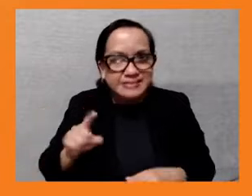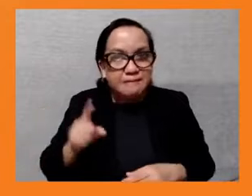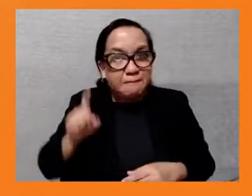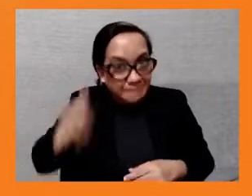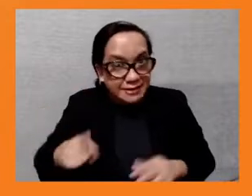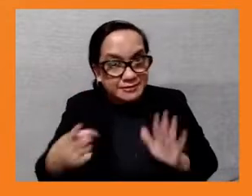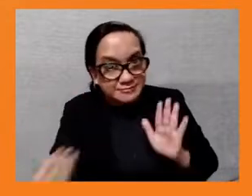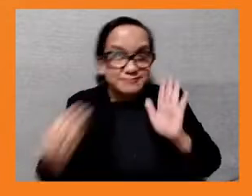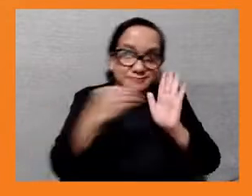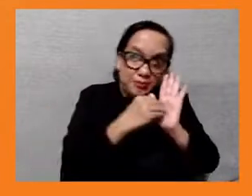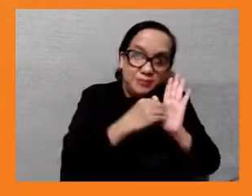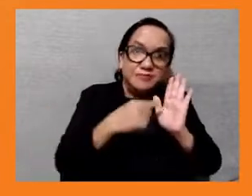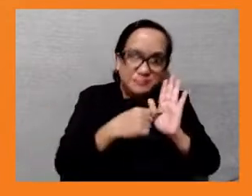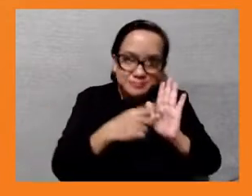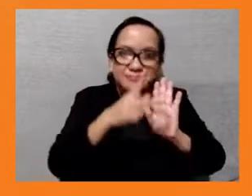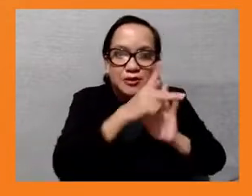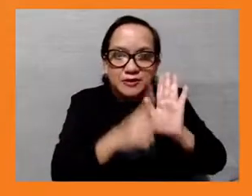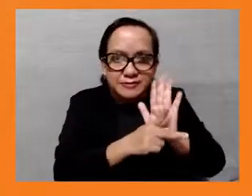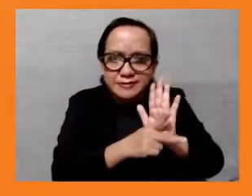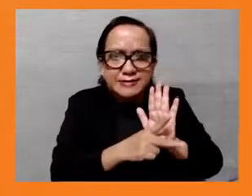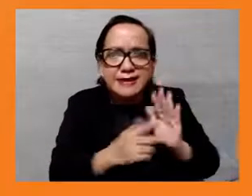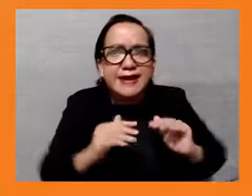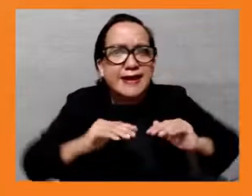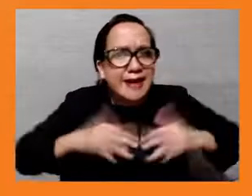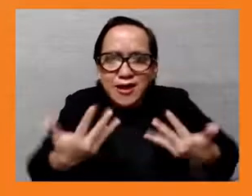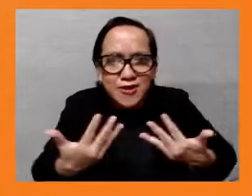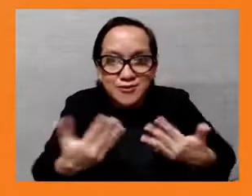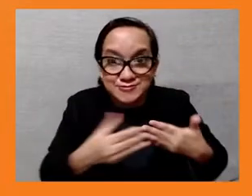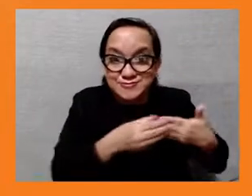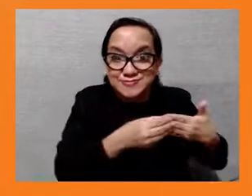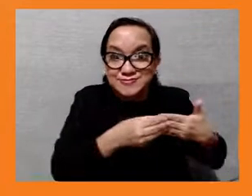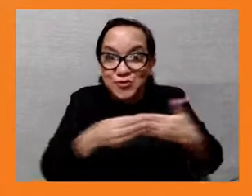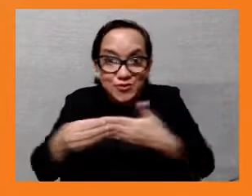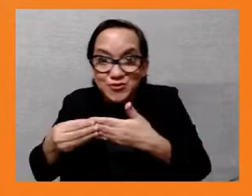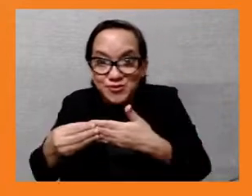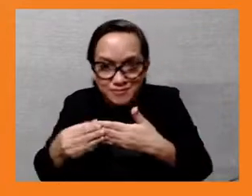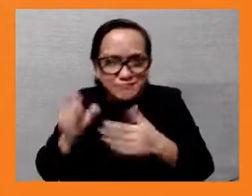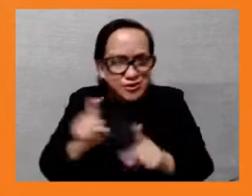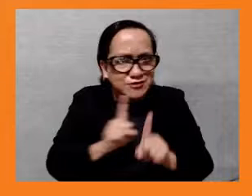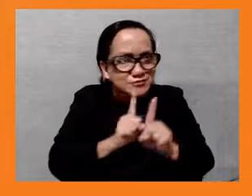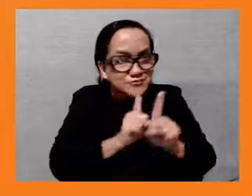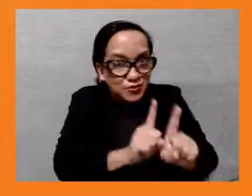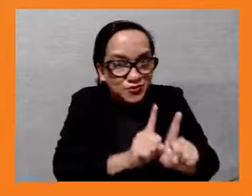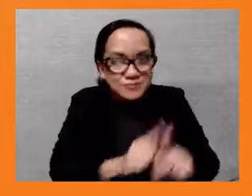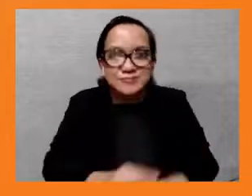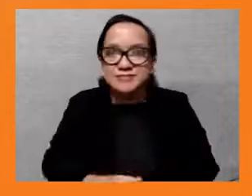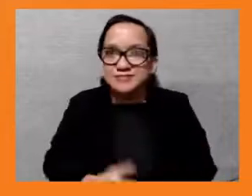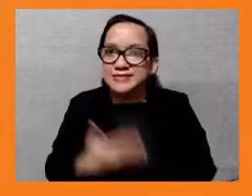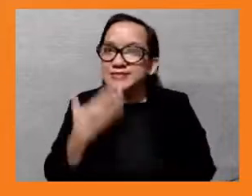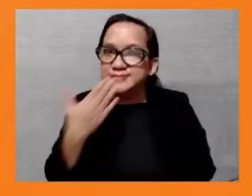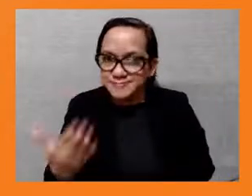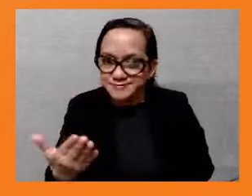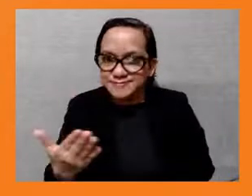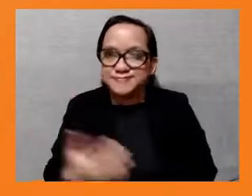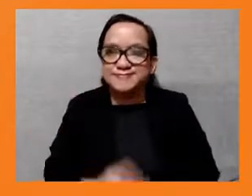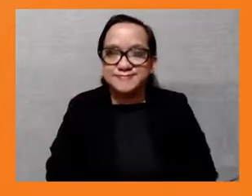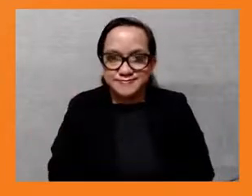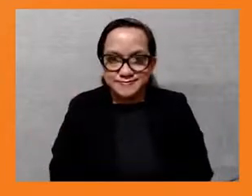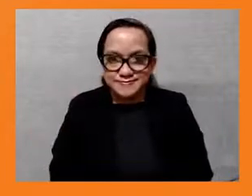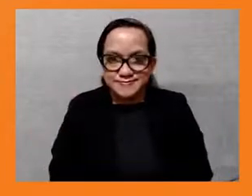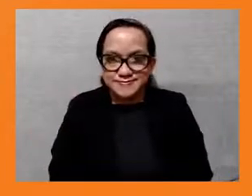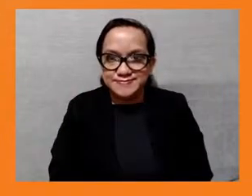in terms of the areas that need to be strengthened on labour and working conditions. And actually, I want to assure you that what we're thinking